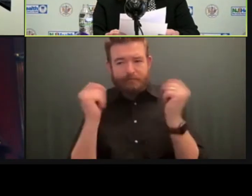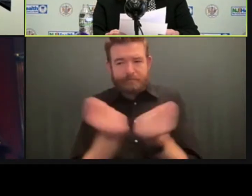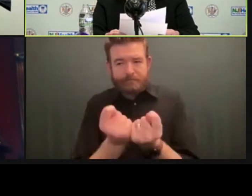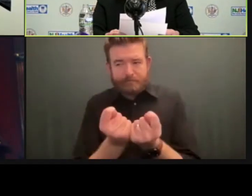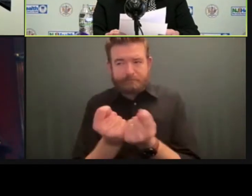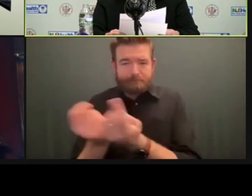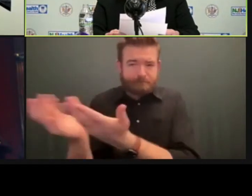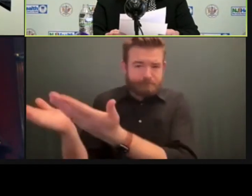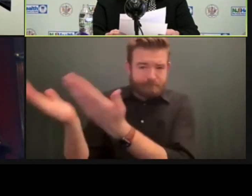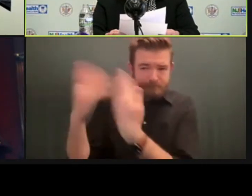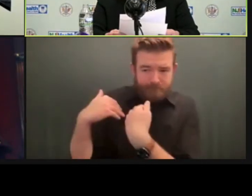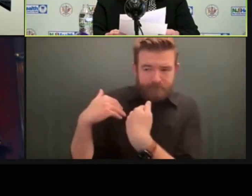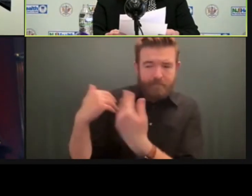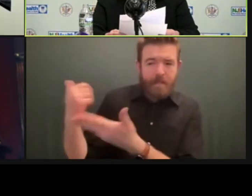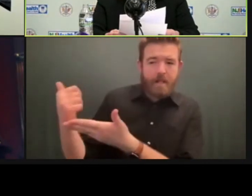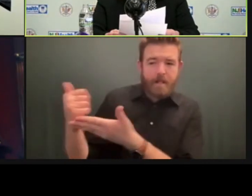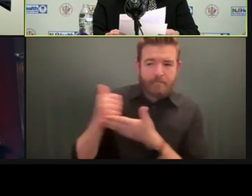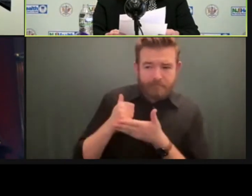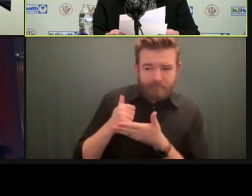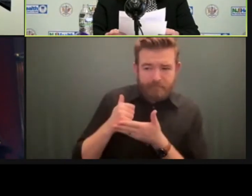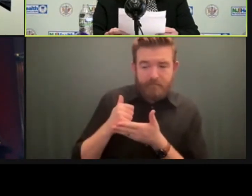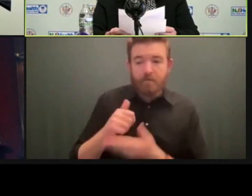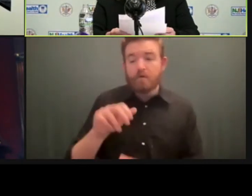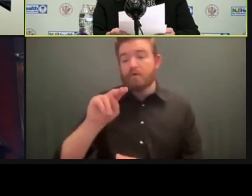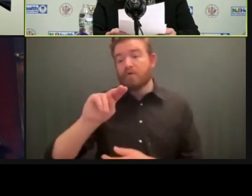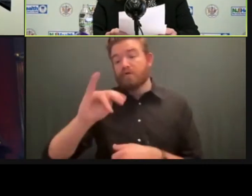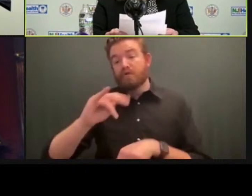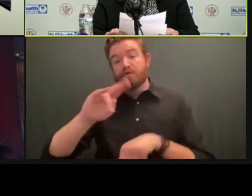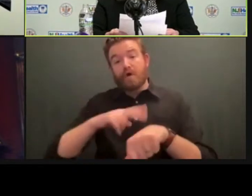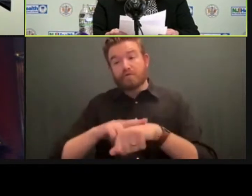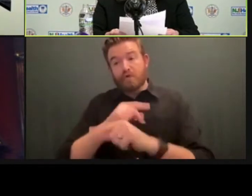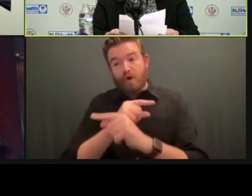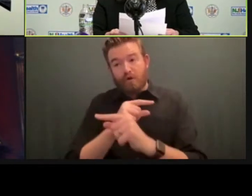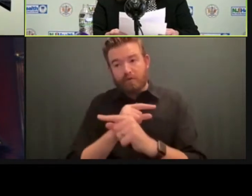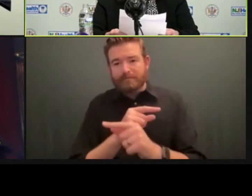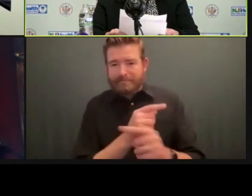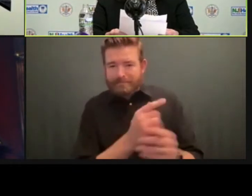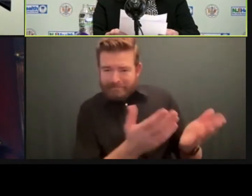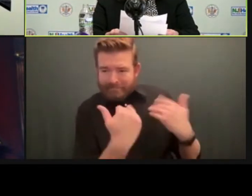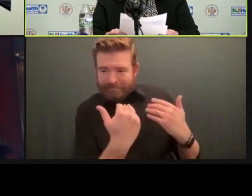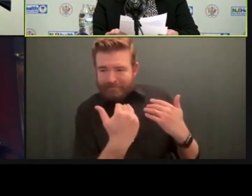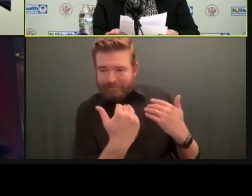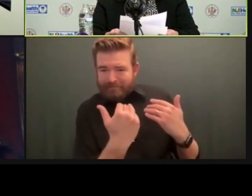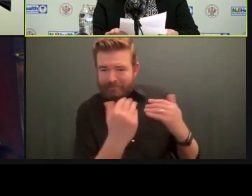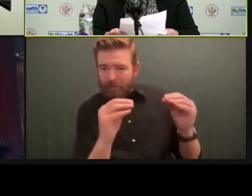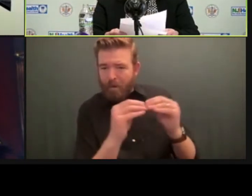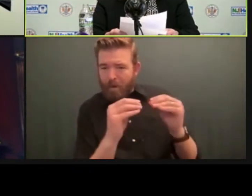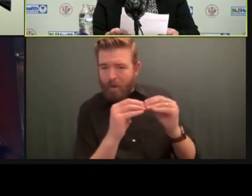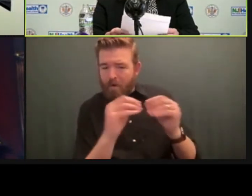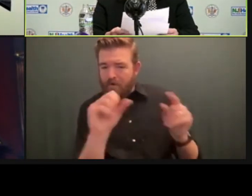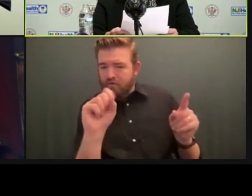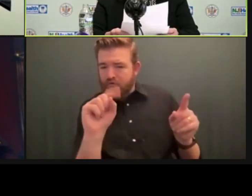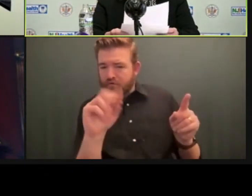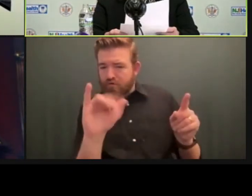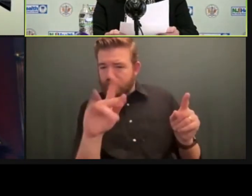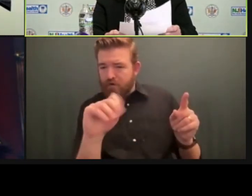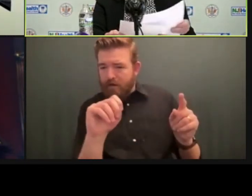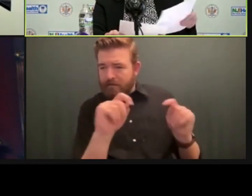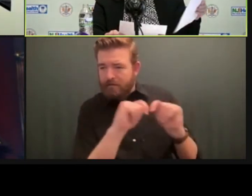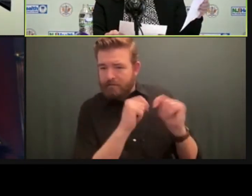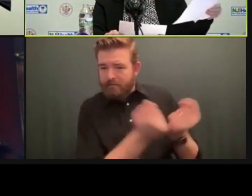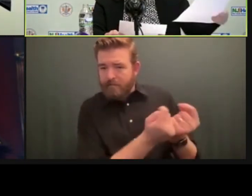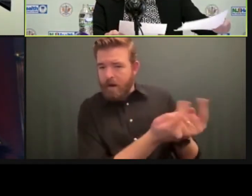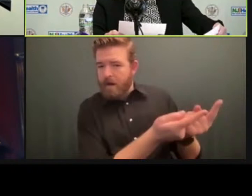our long-term care facilities. We are getting many inquiries also about setting up field medical stations as we did